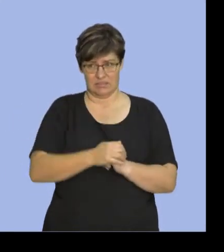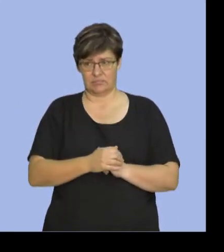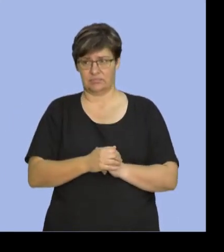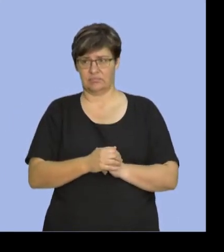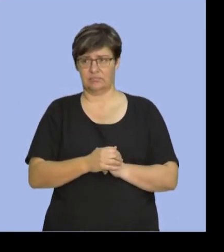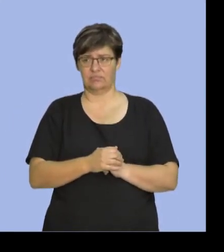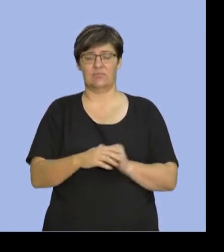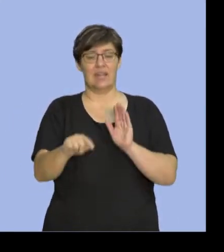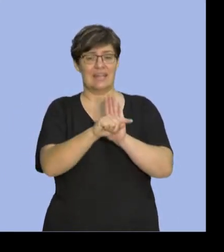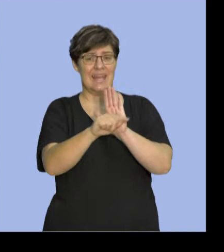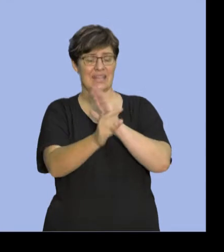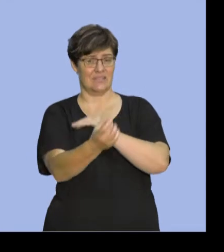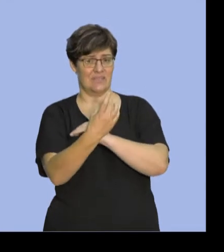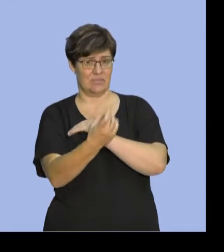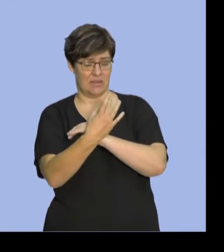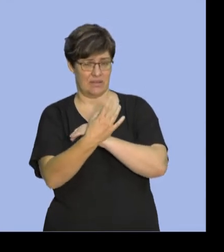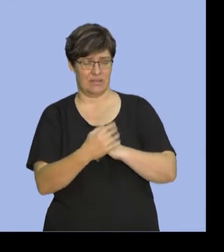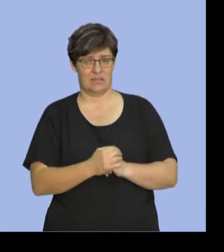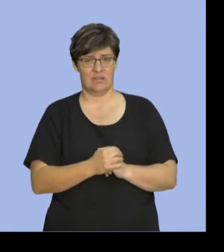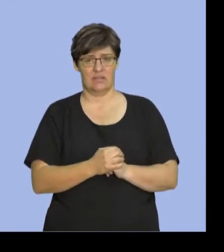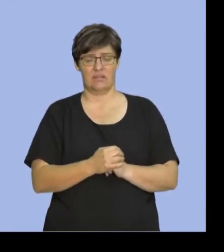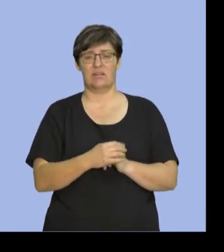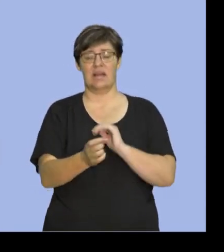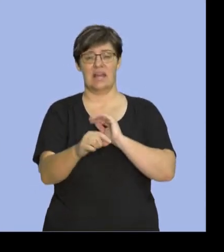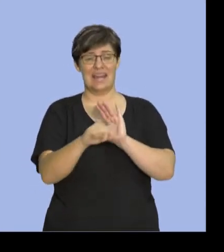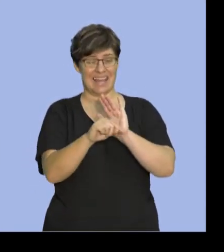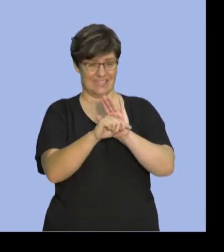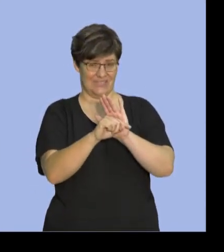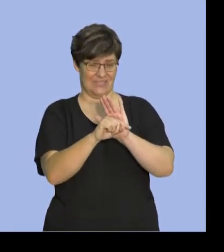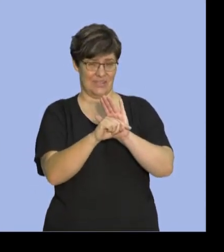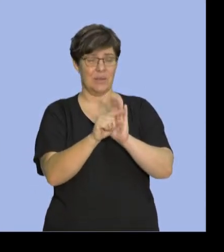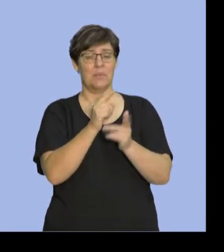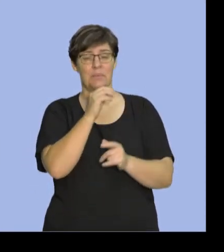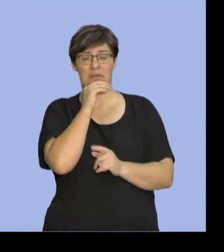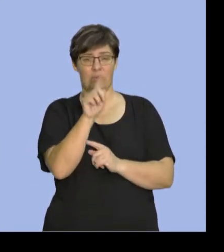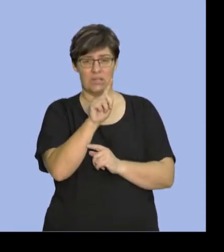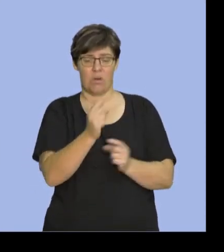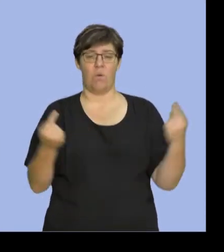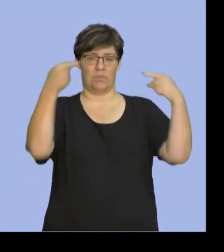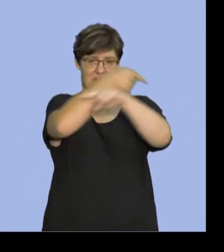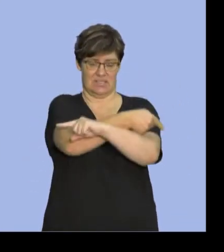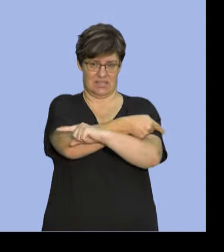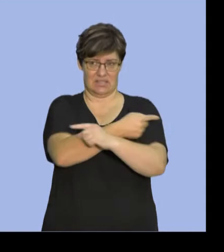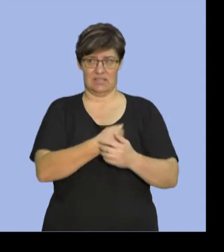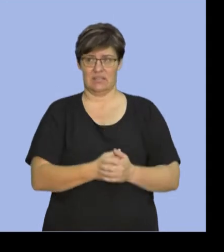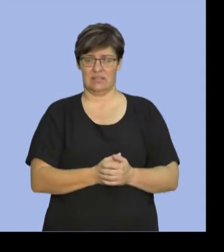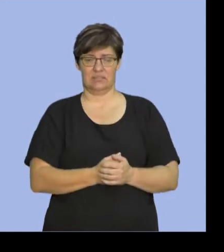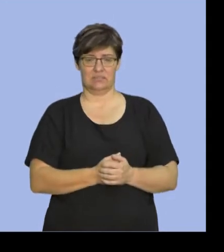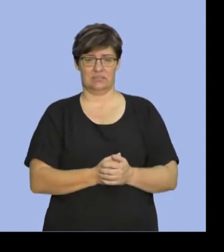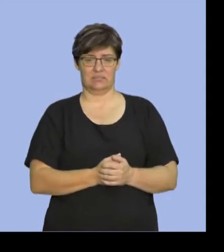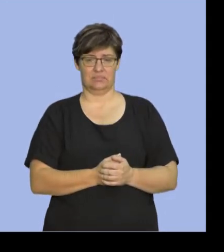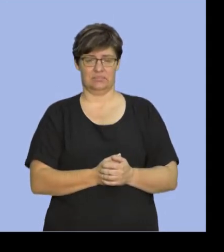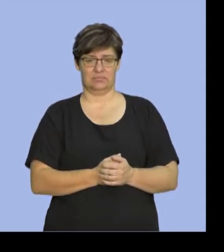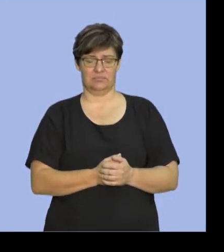concept of negative feedback. So the word negative again refers to the word opposite, and so there's